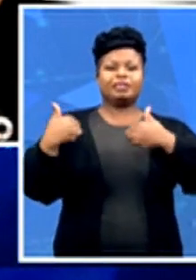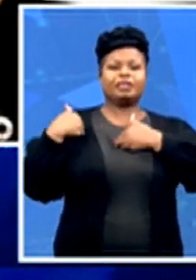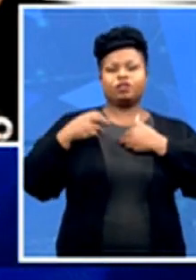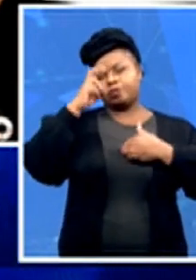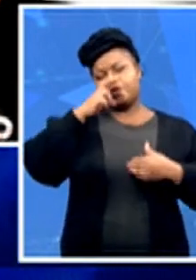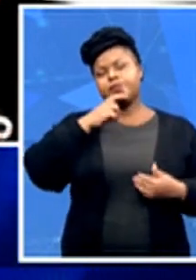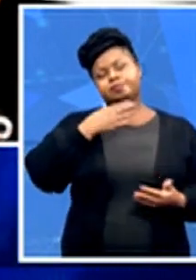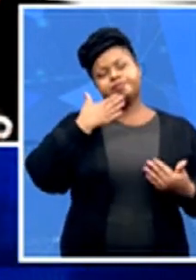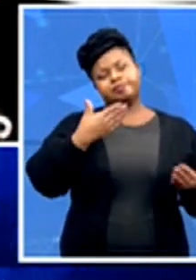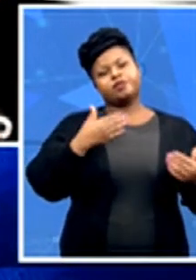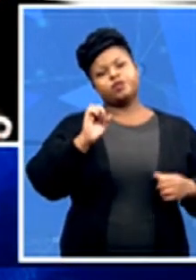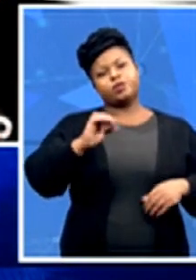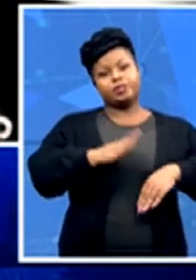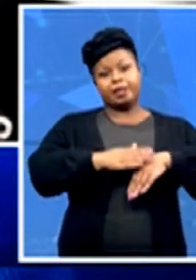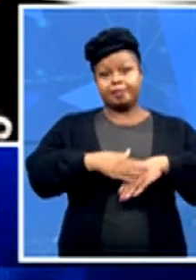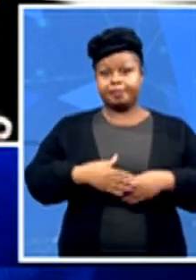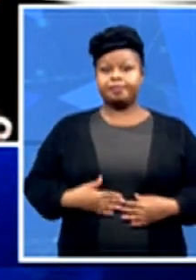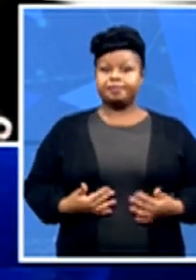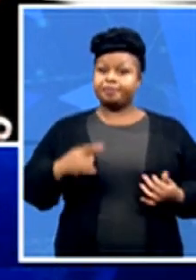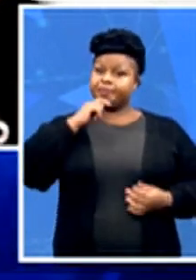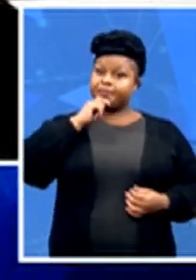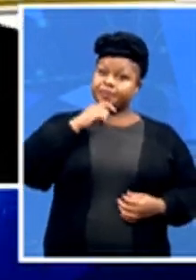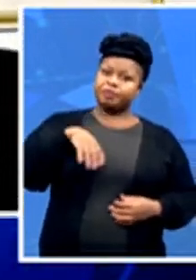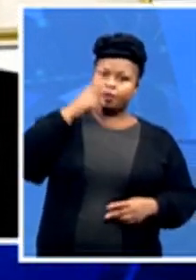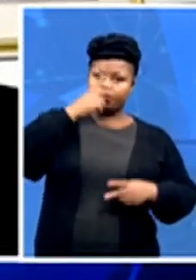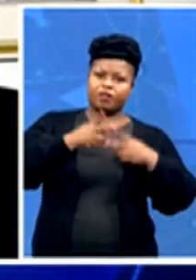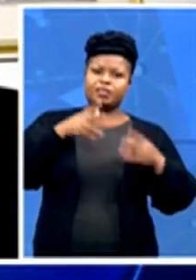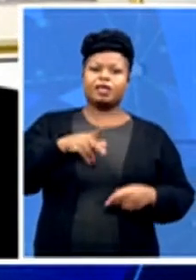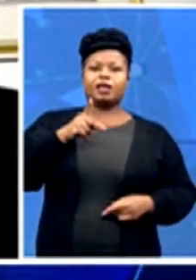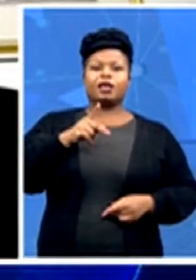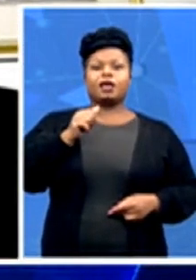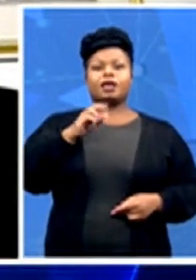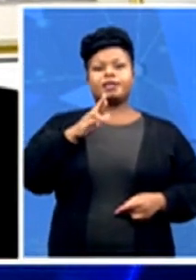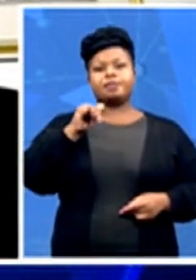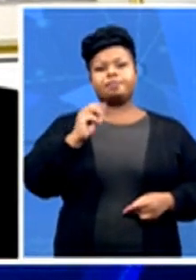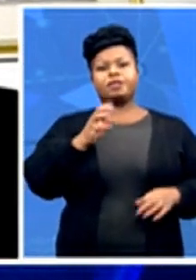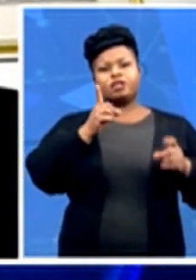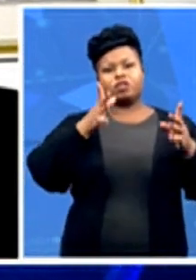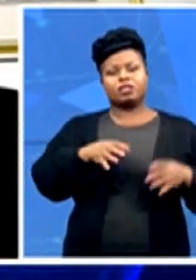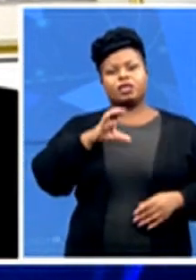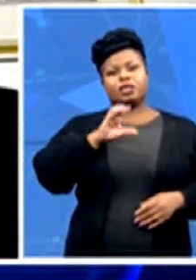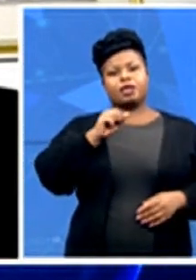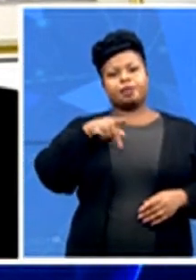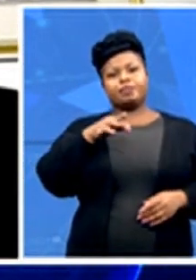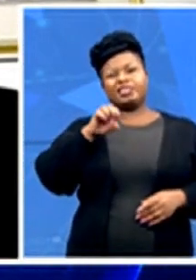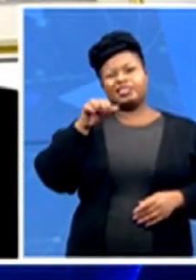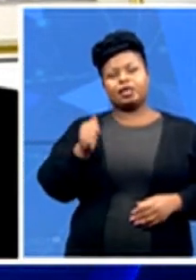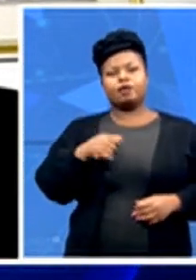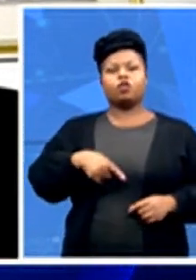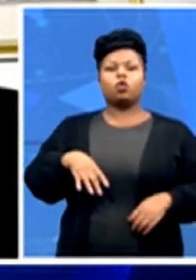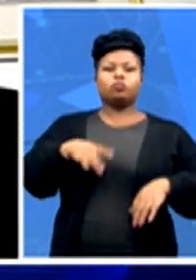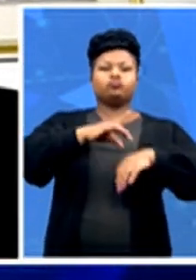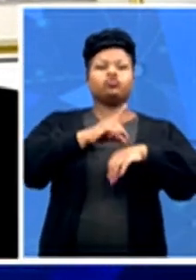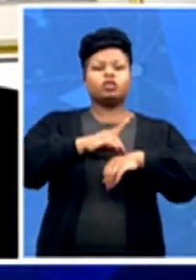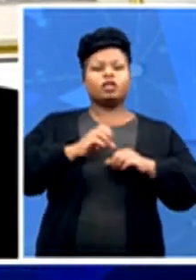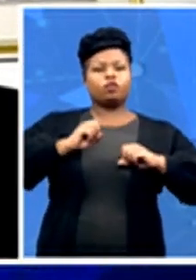this morning. Professor Salim Abdool Karim is a director at CAPRISA, a clinical infectious diseases epidemiologist and a member